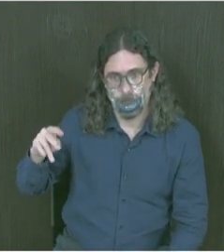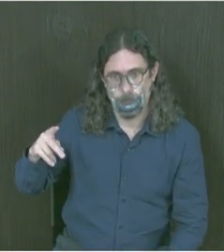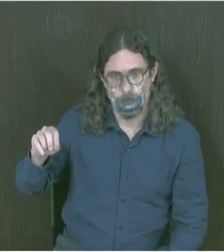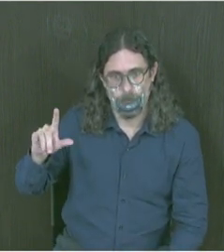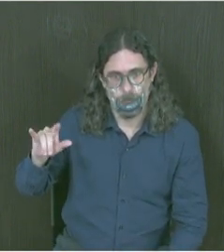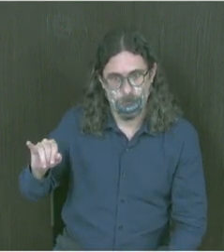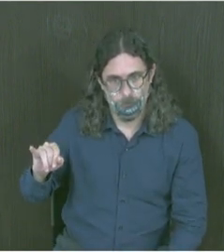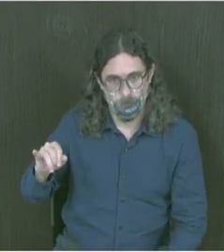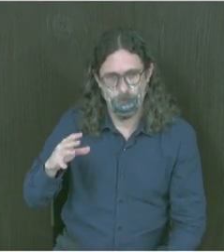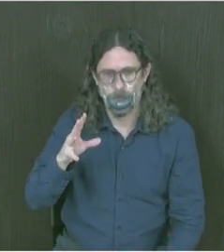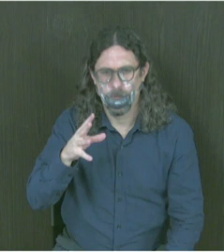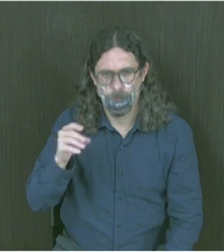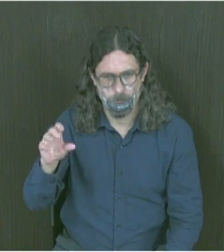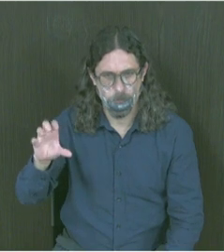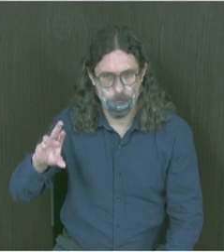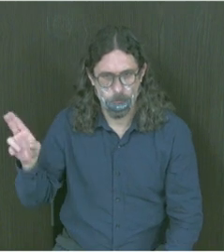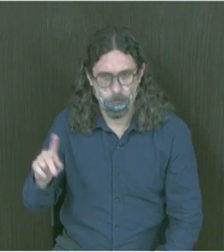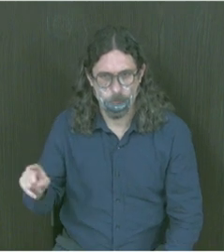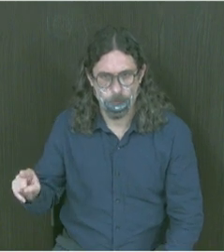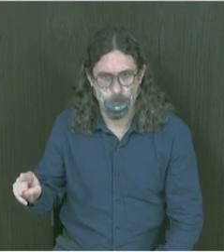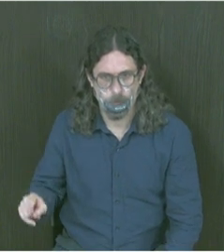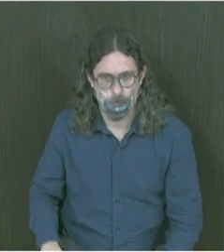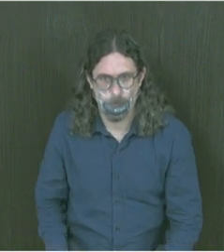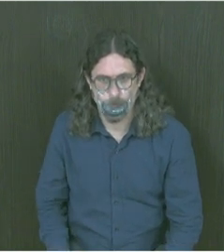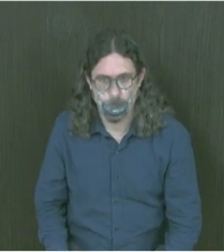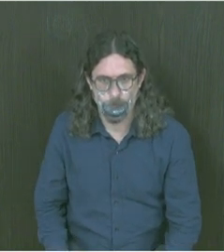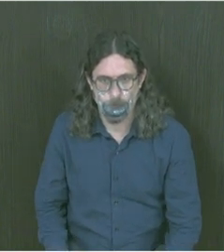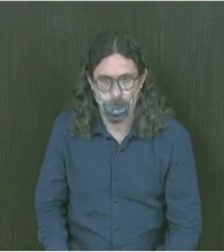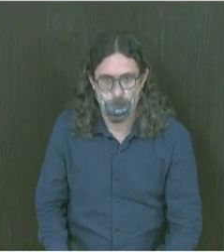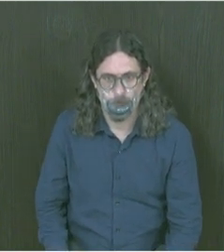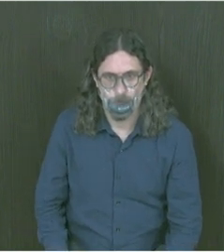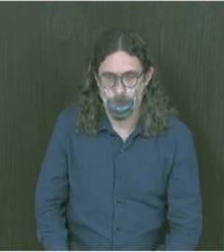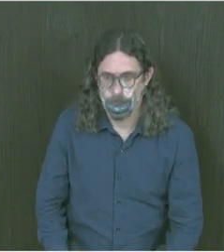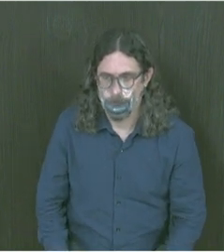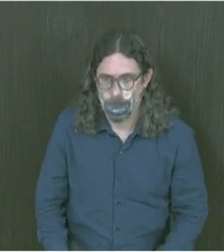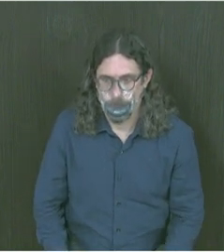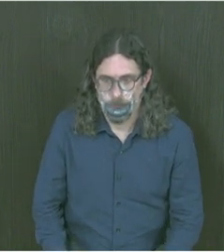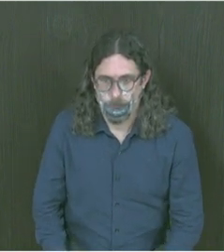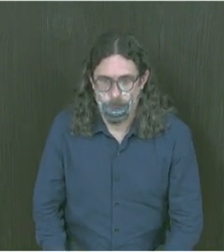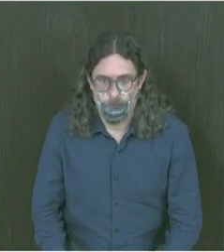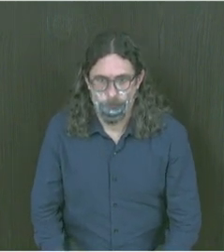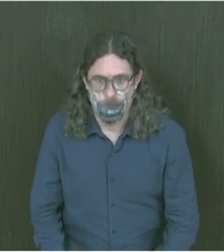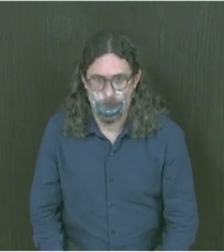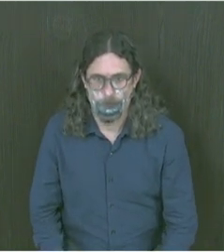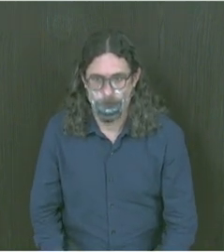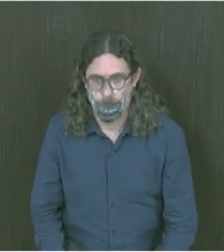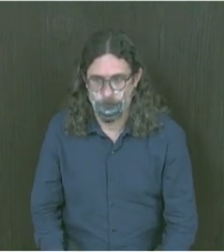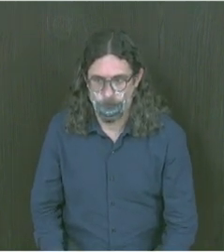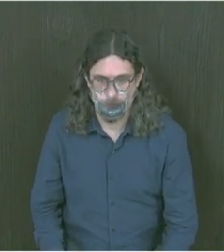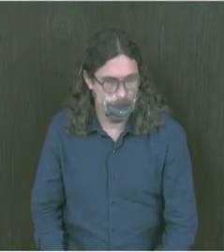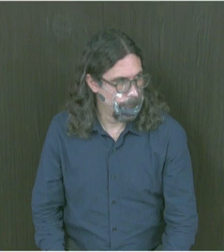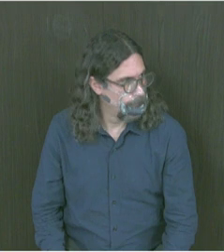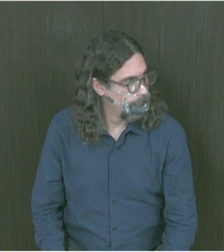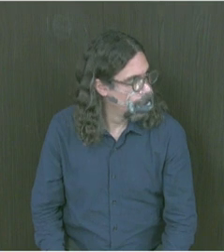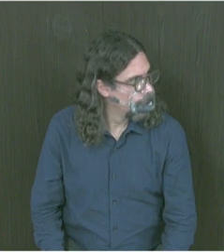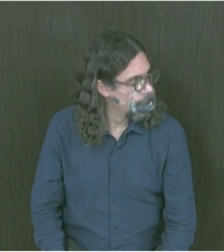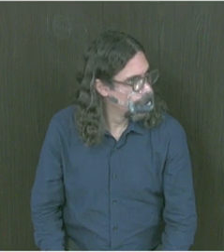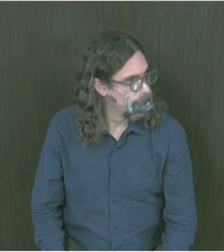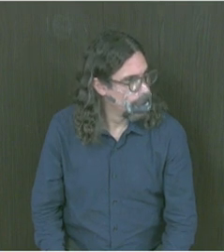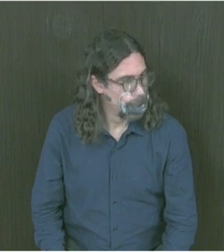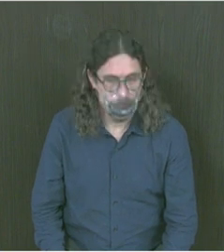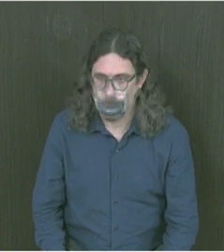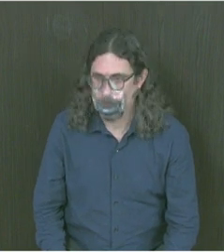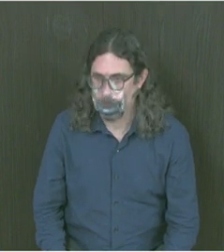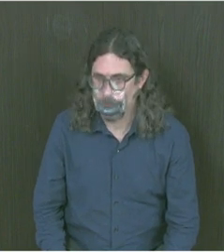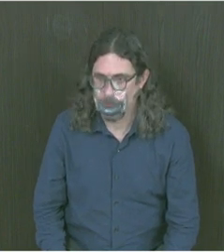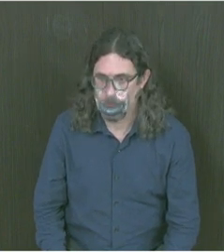and Cirillo to the petition of Ruben D. Cruz, second, for a member of New York City Council, 32nd District.